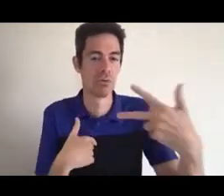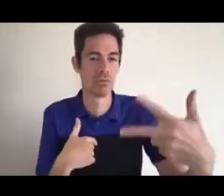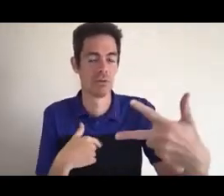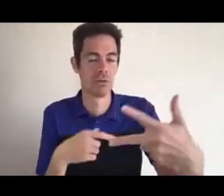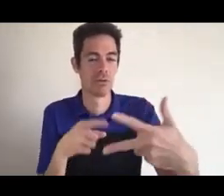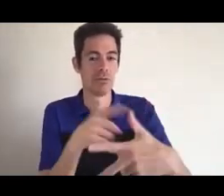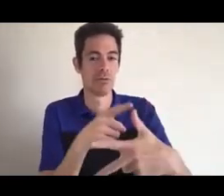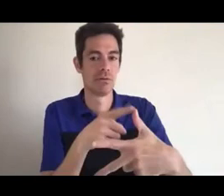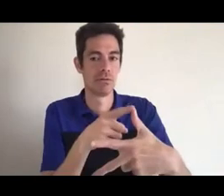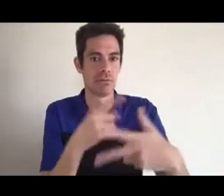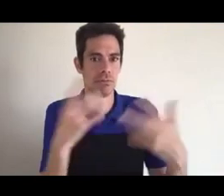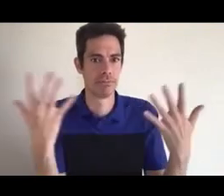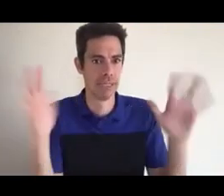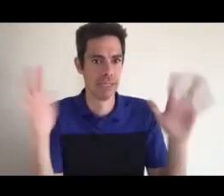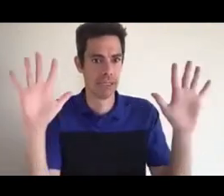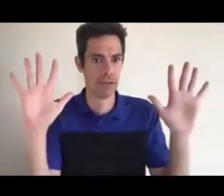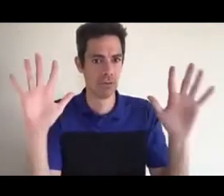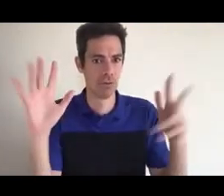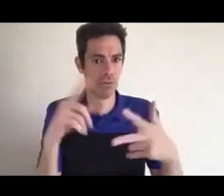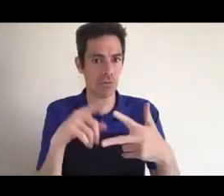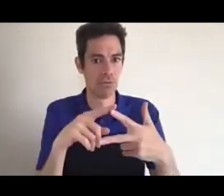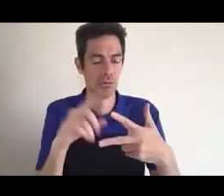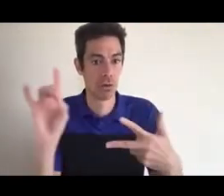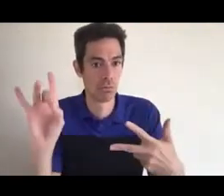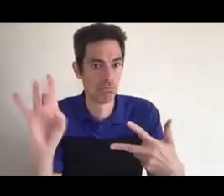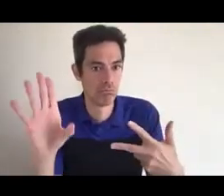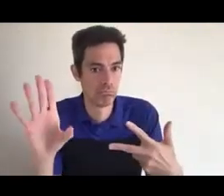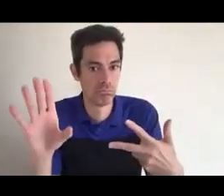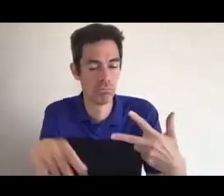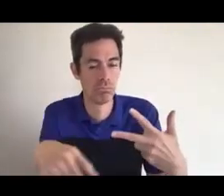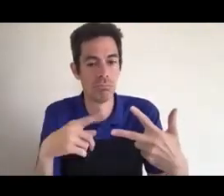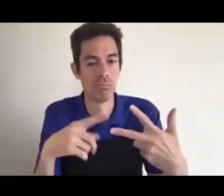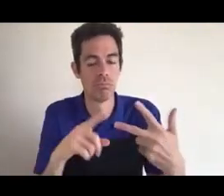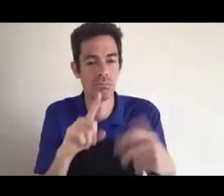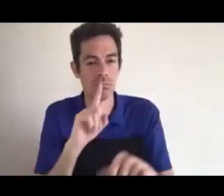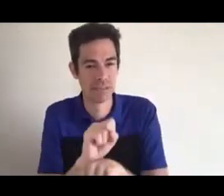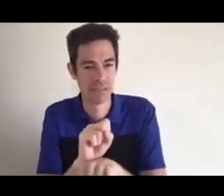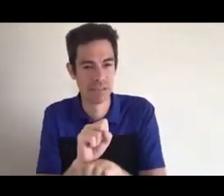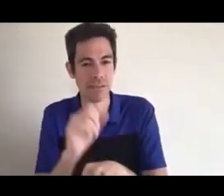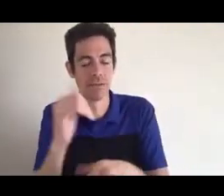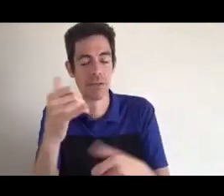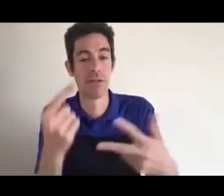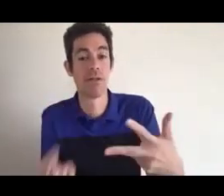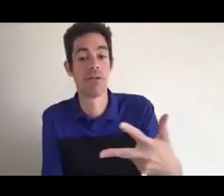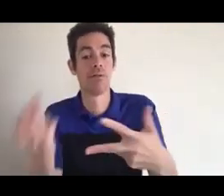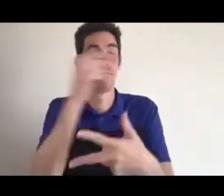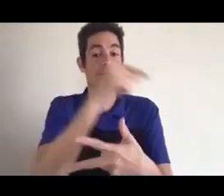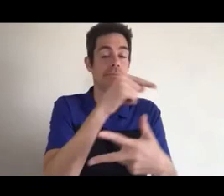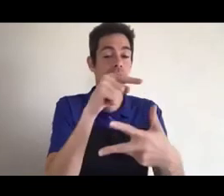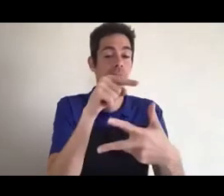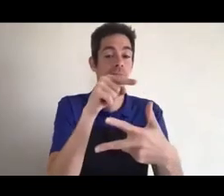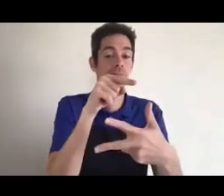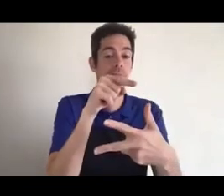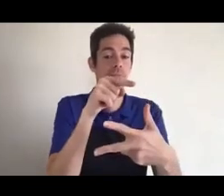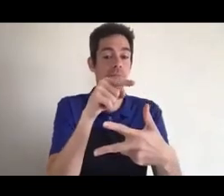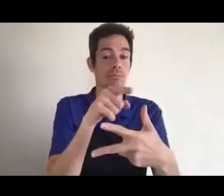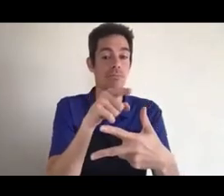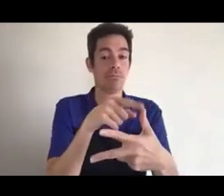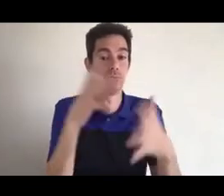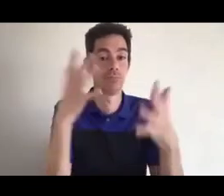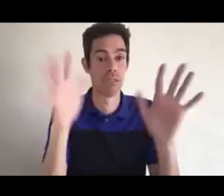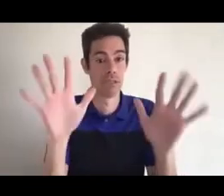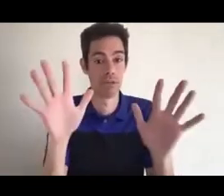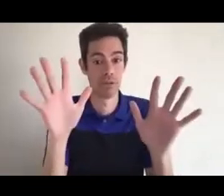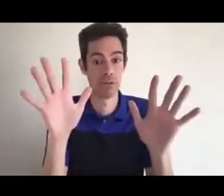So the indeed structure. First we have finish, then we have the oh my God, that's